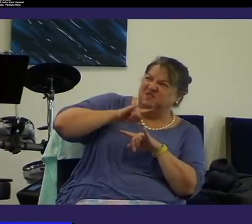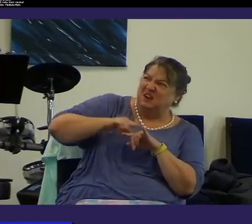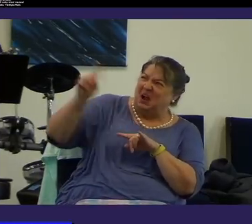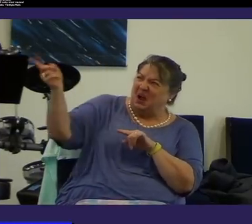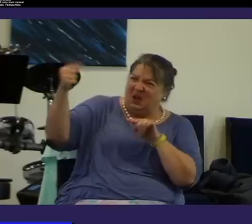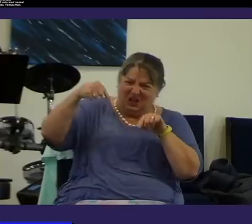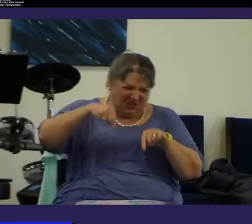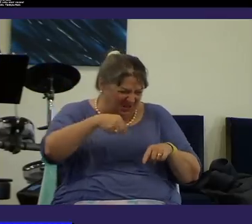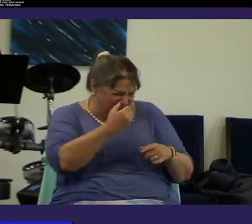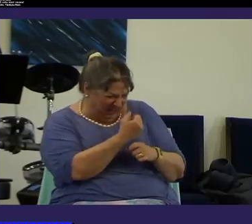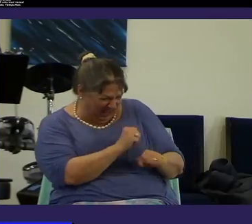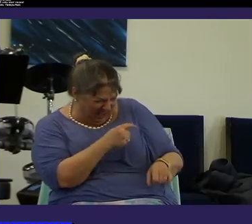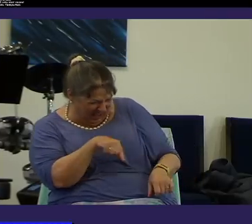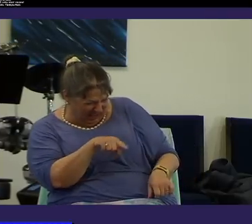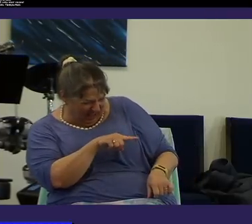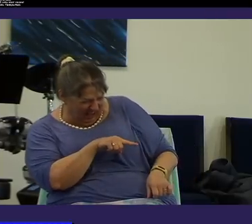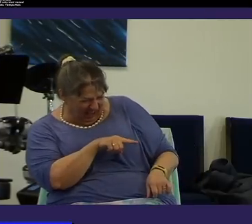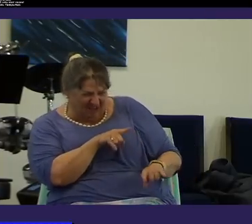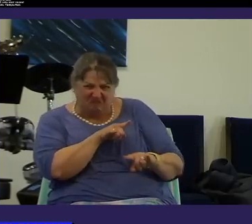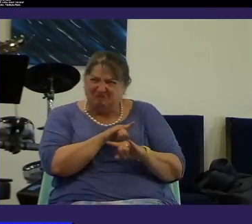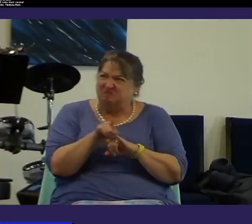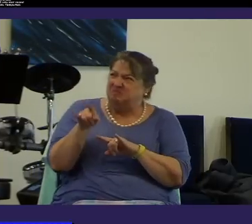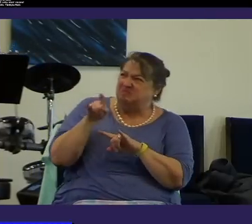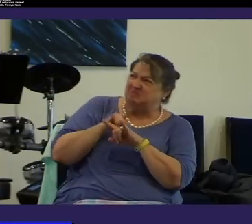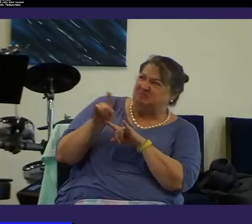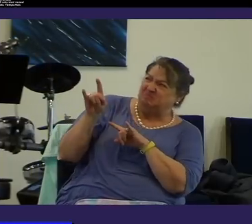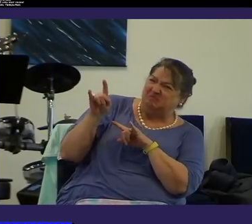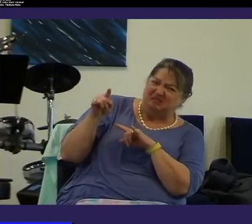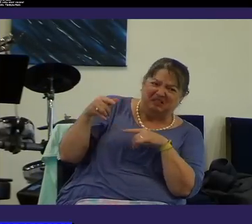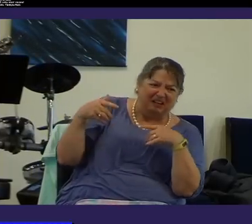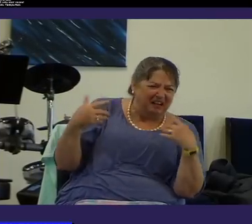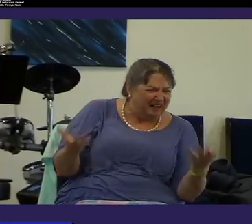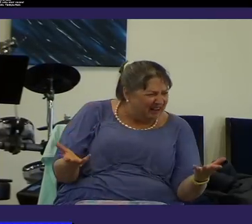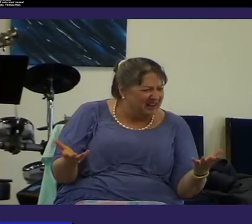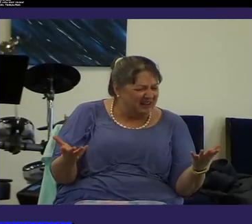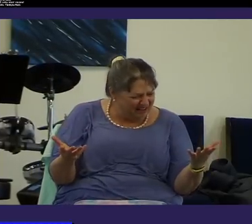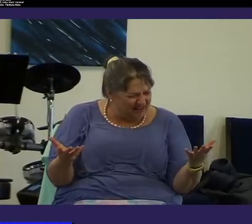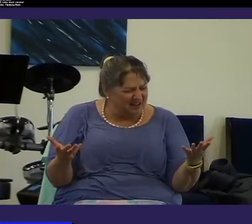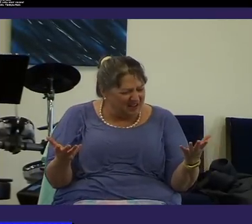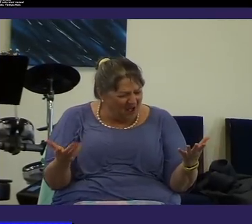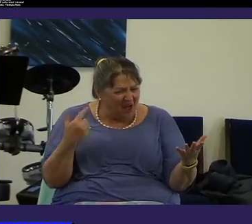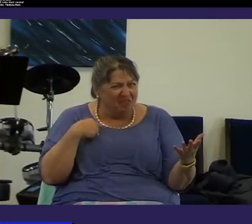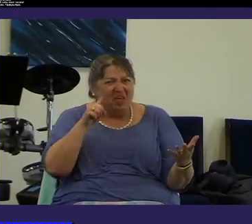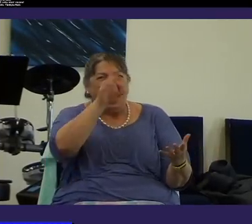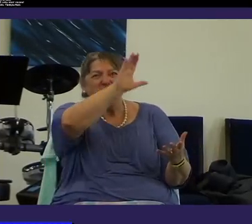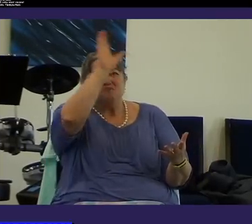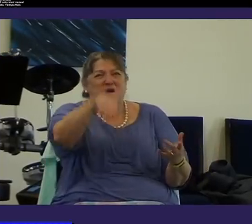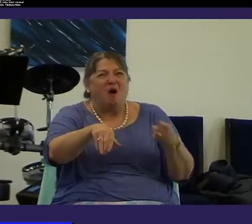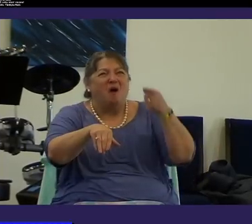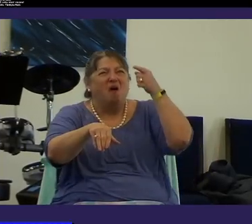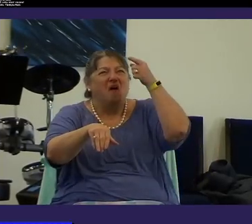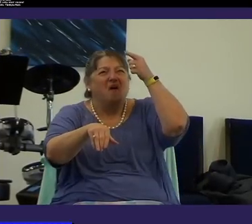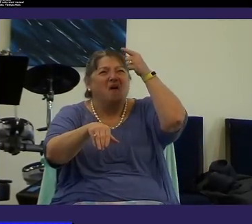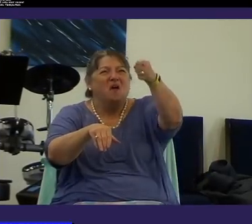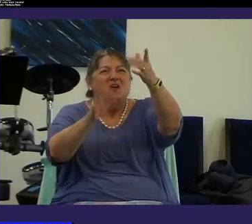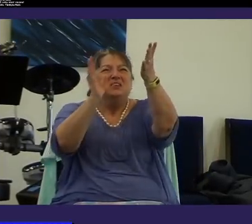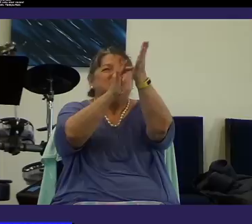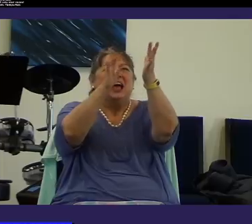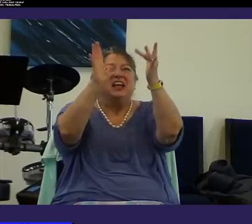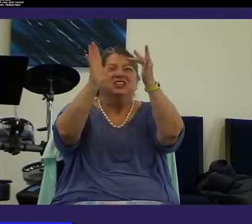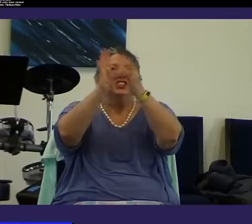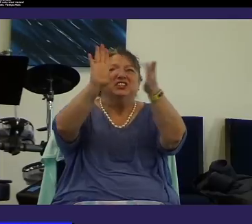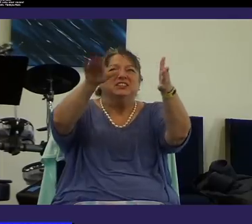by the ones he came to save. Till on that